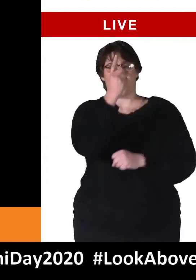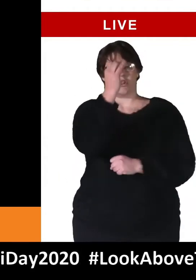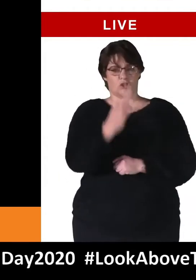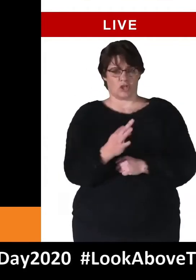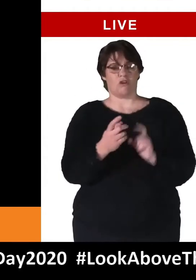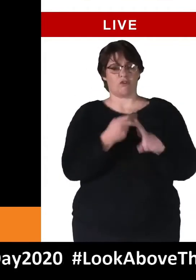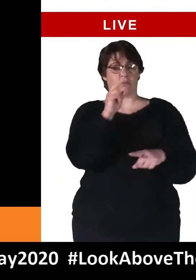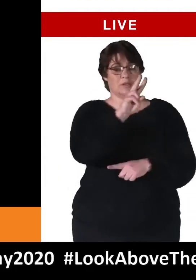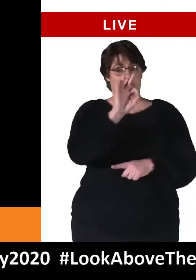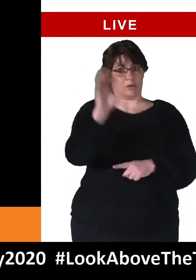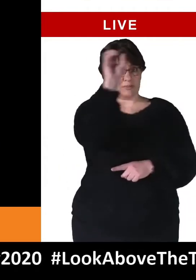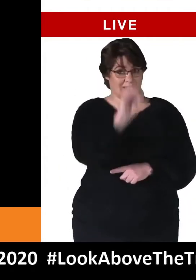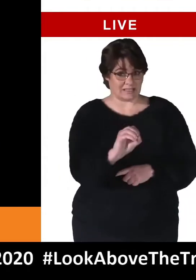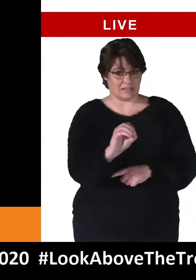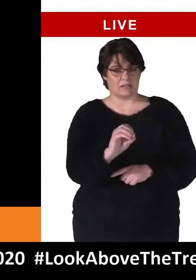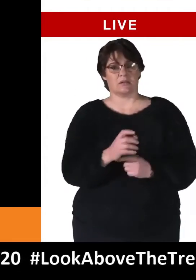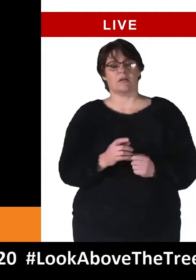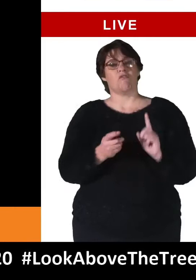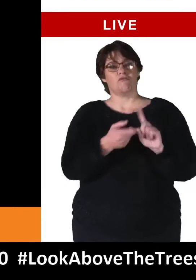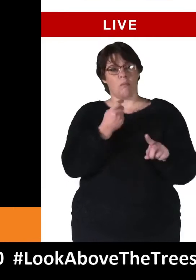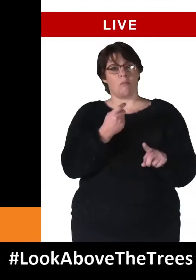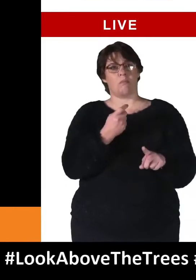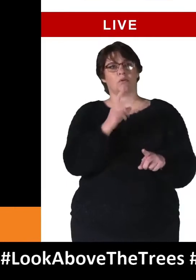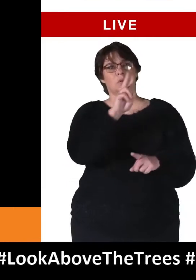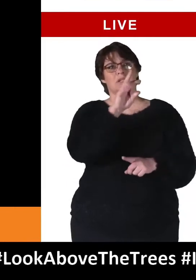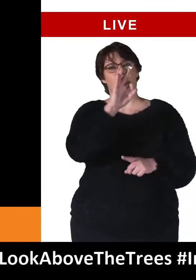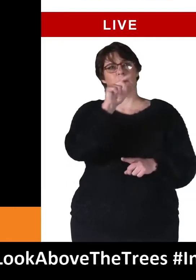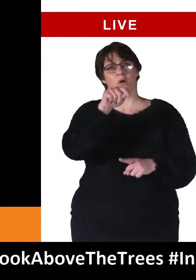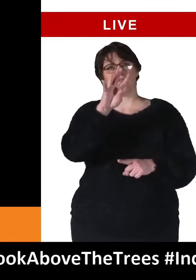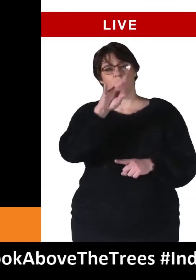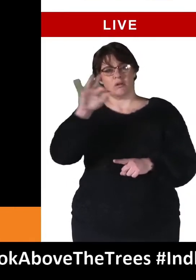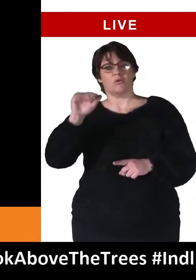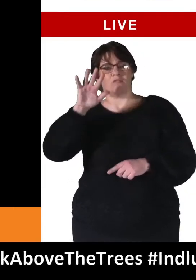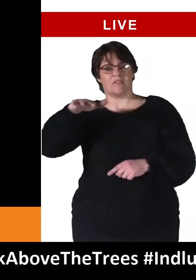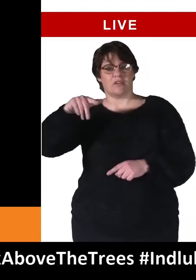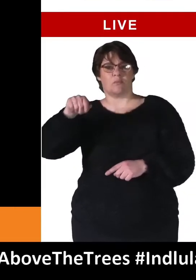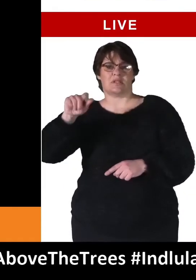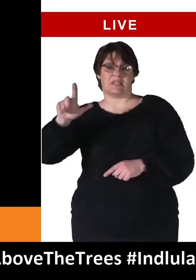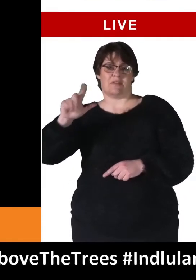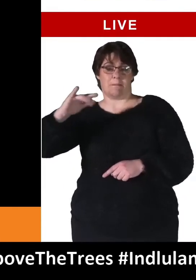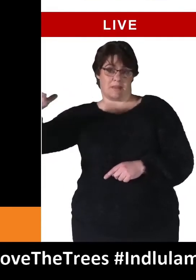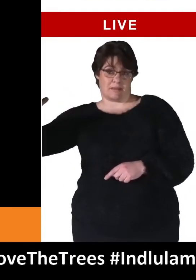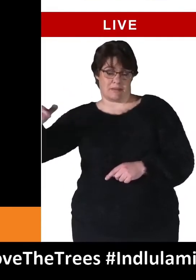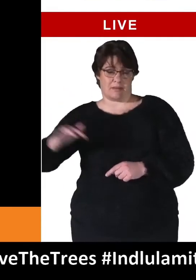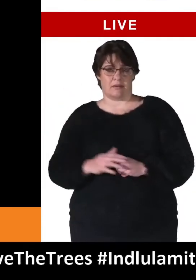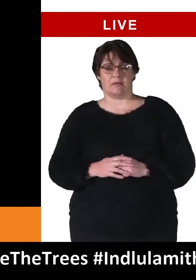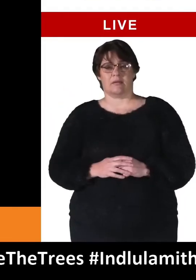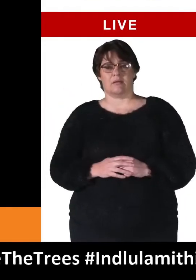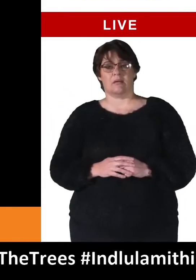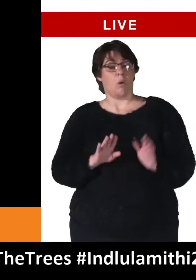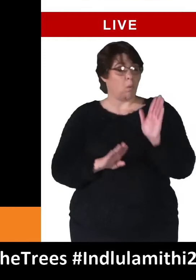from 23%, from 23.4 million to 15.7 million.